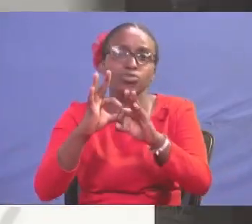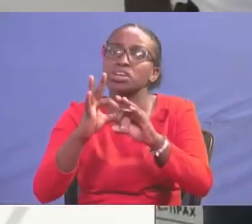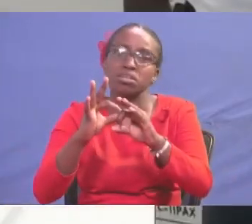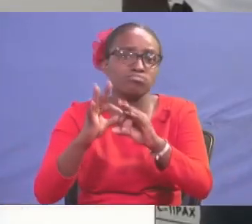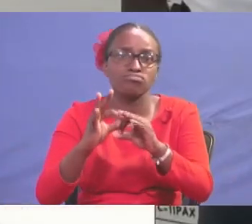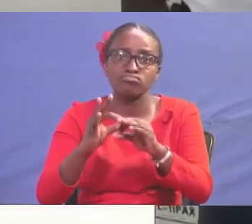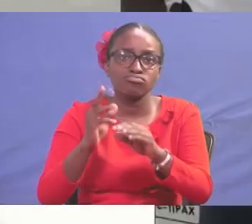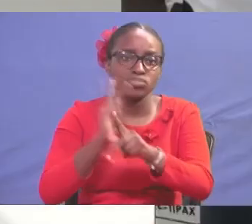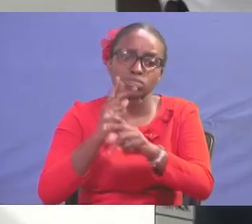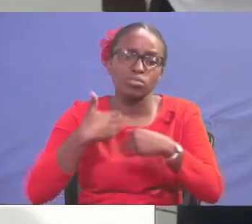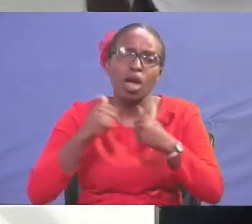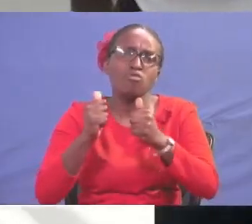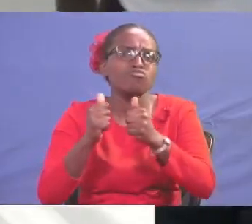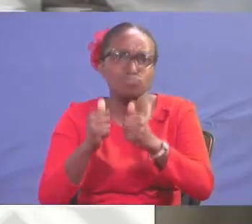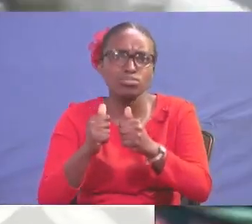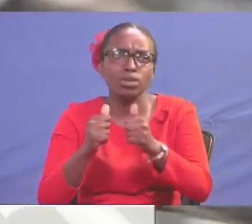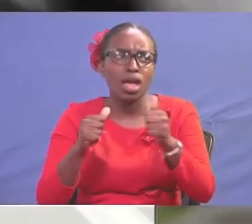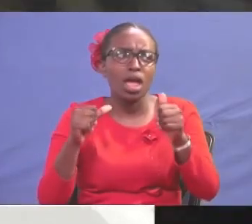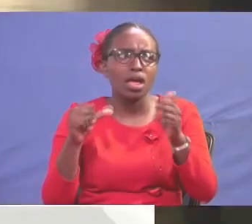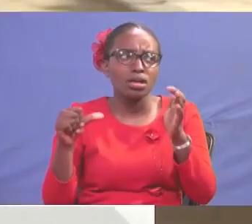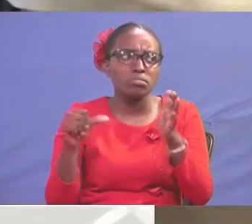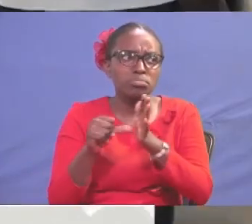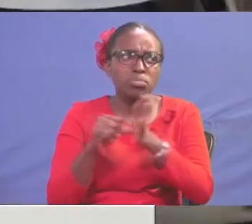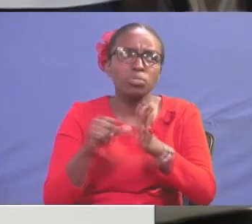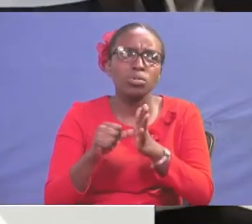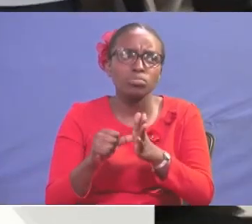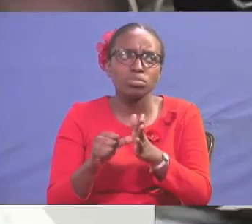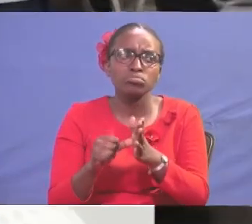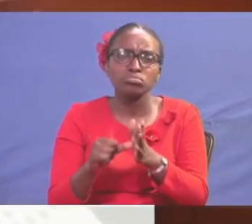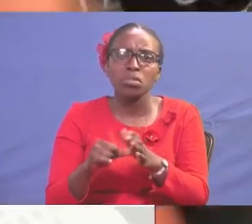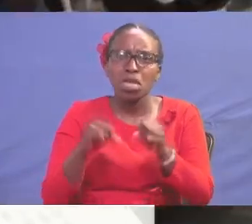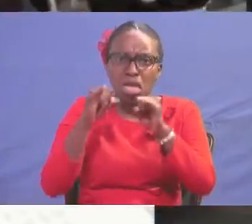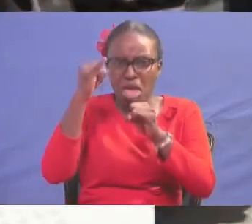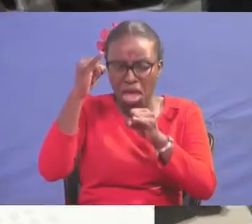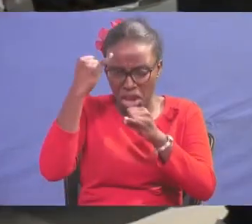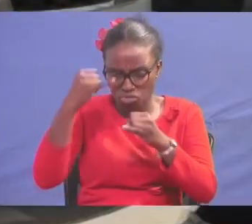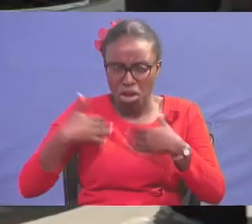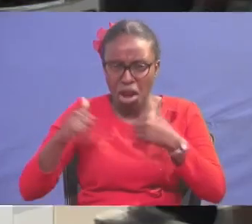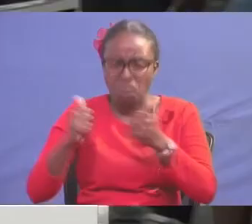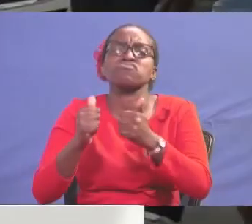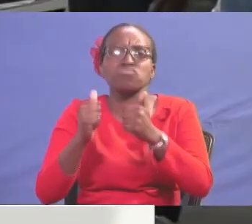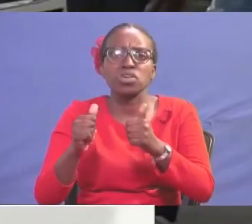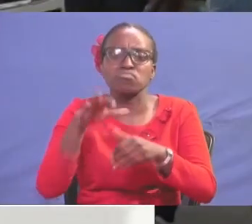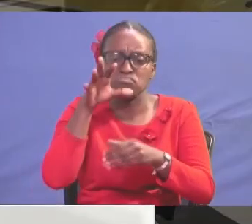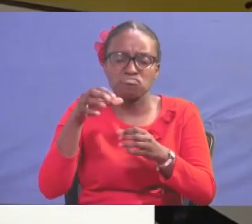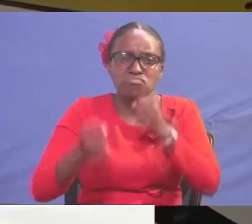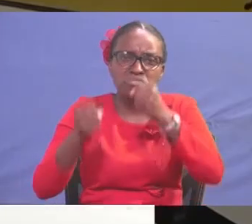This, he claims, leaves many vehicles idle for hours, leading to significant financial losses.